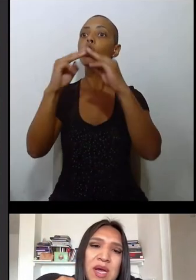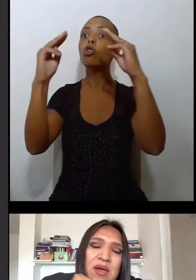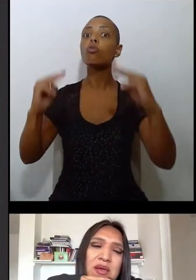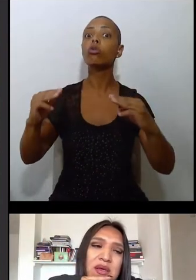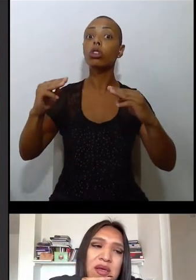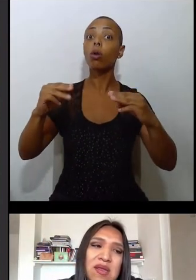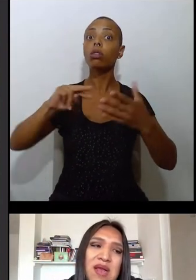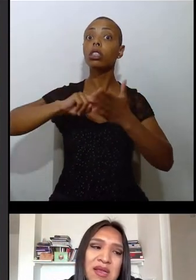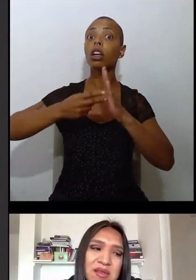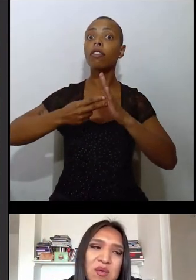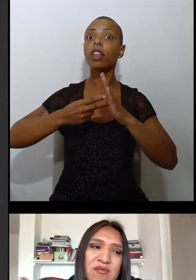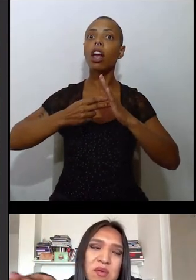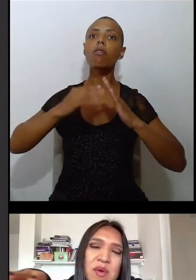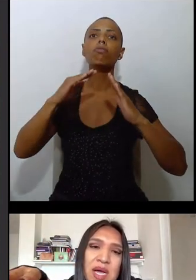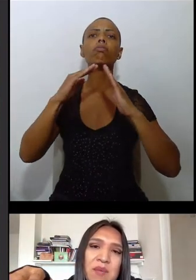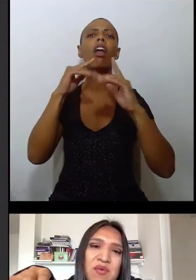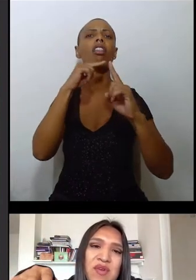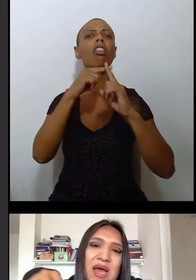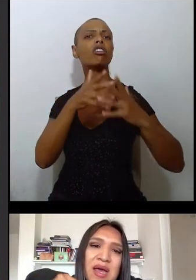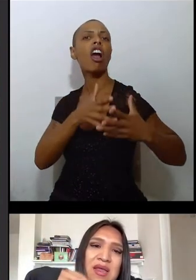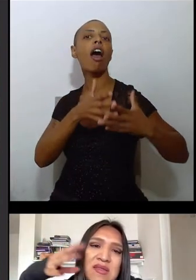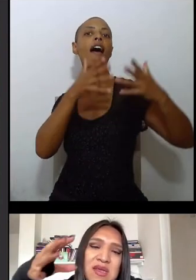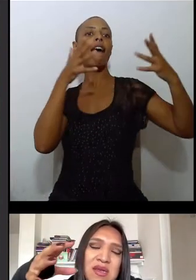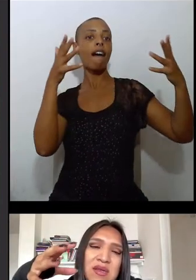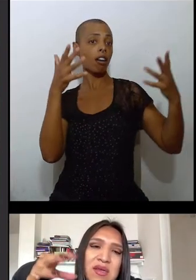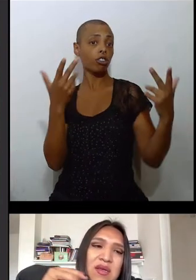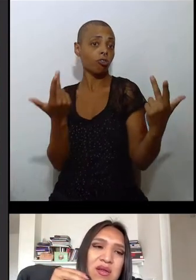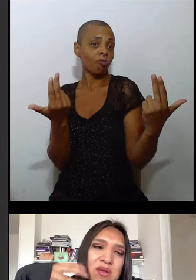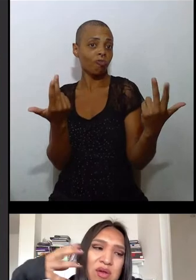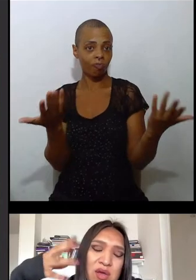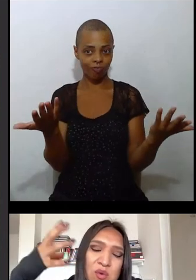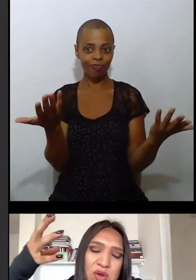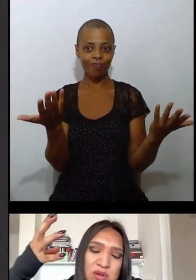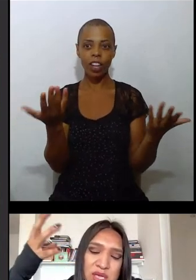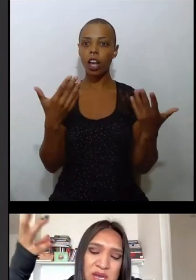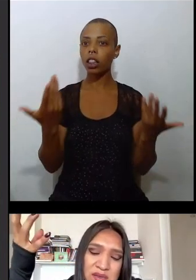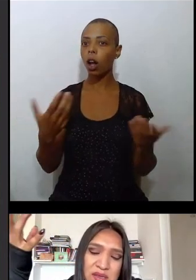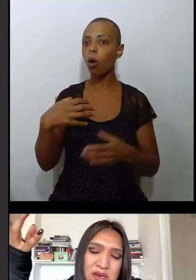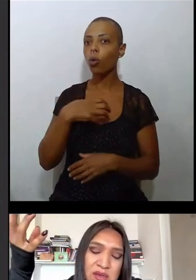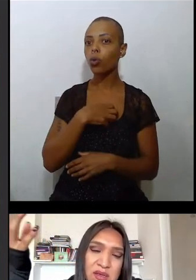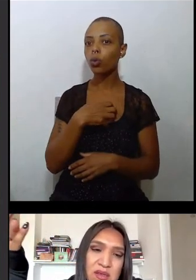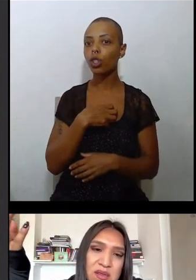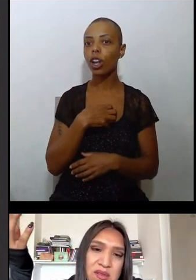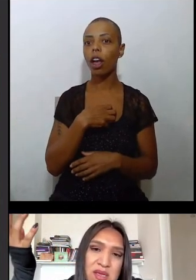in museums that are like great Cathedrals to me